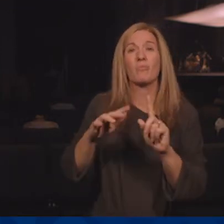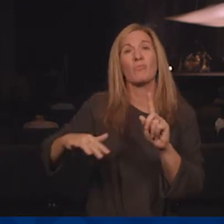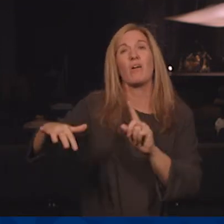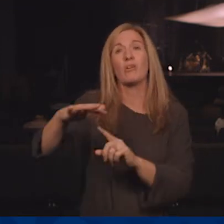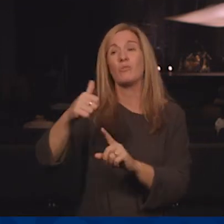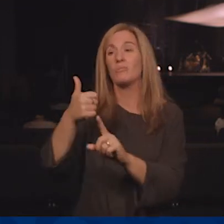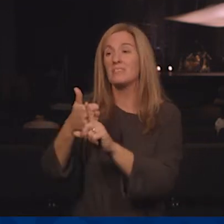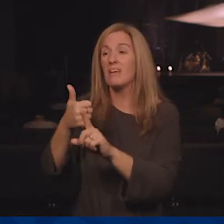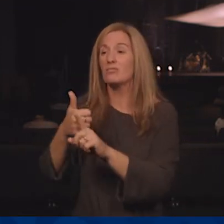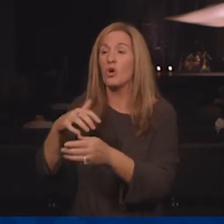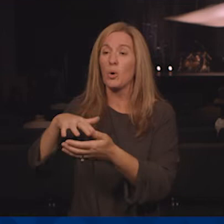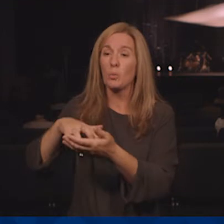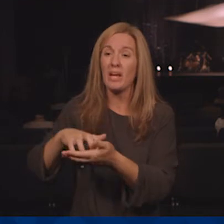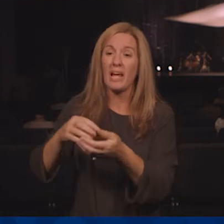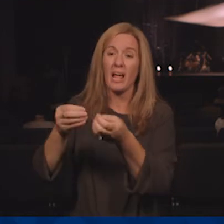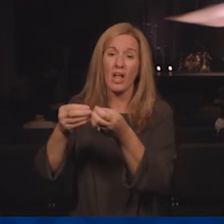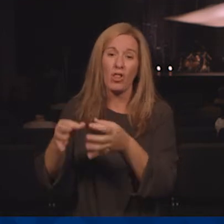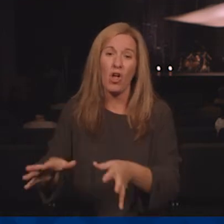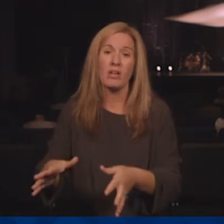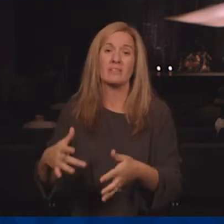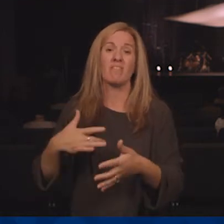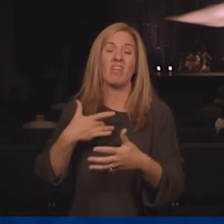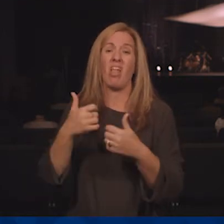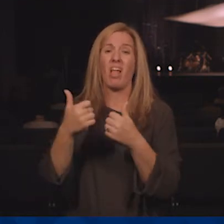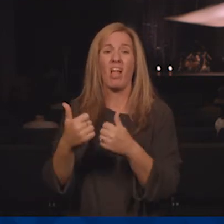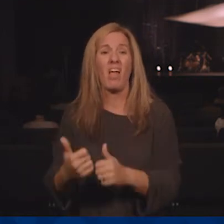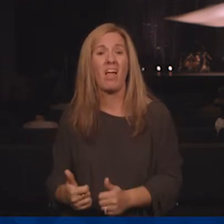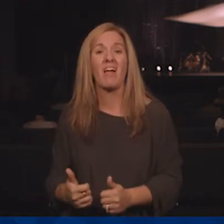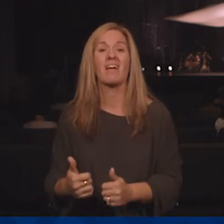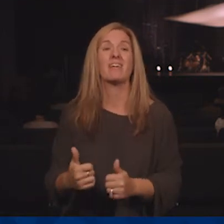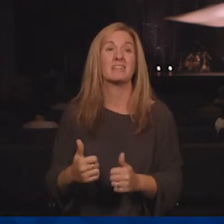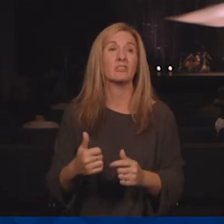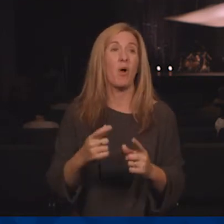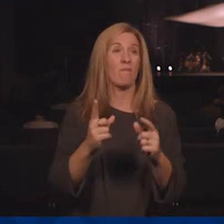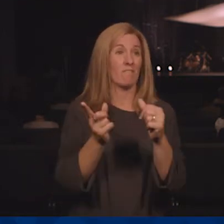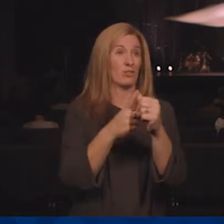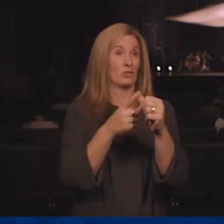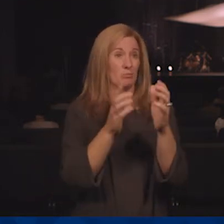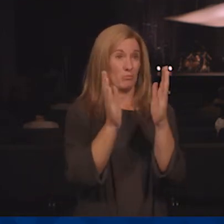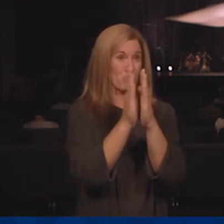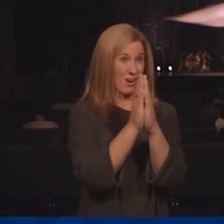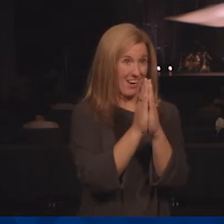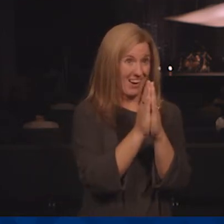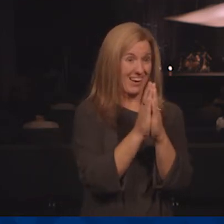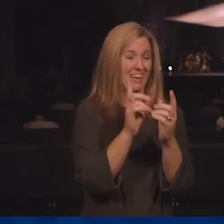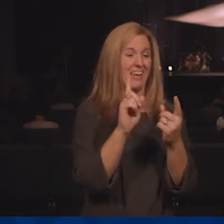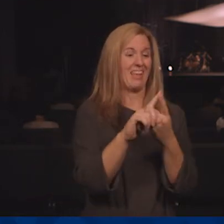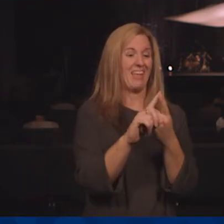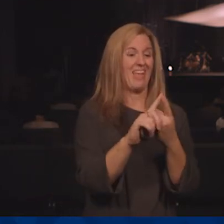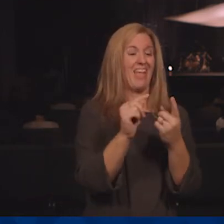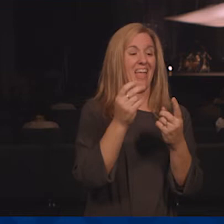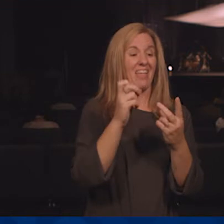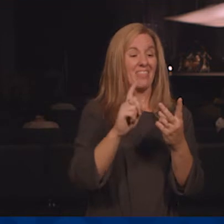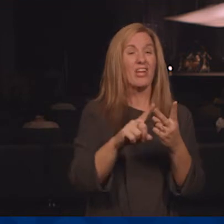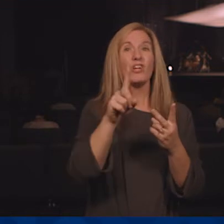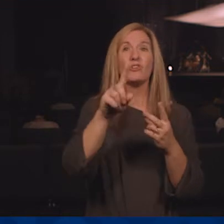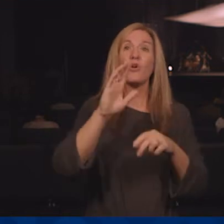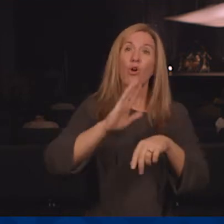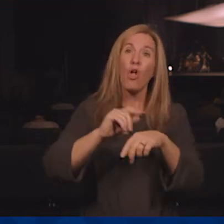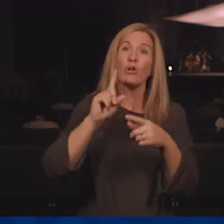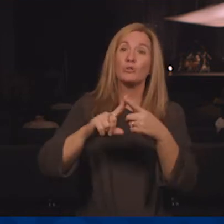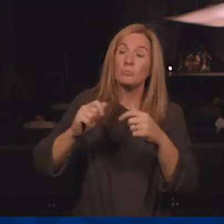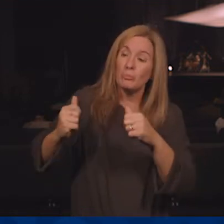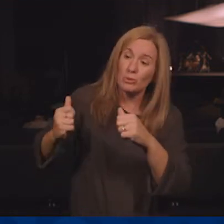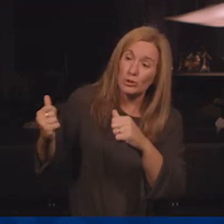are called to pursue, to go after. You have good news,